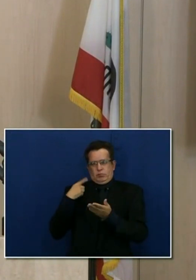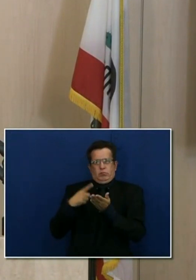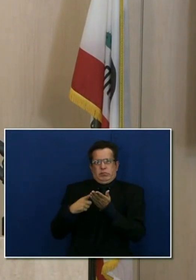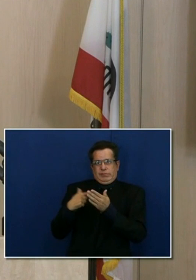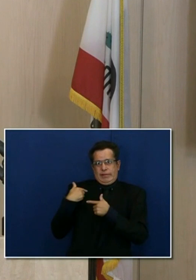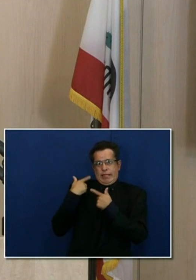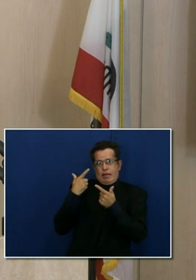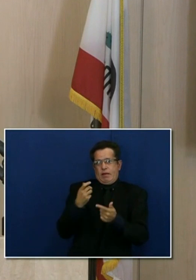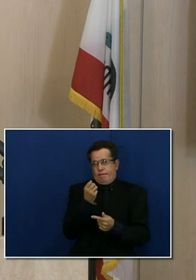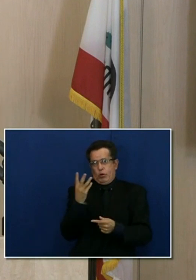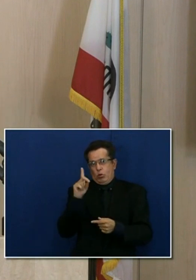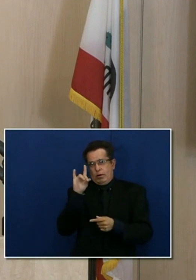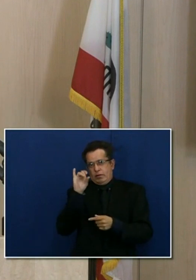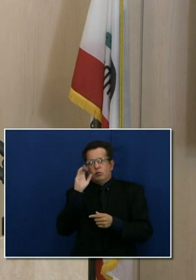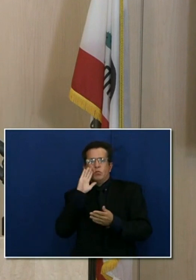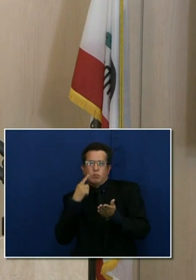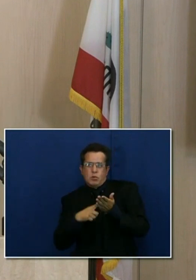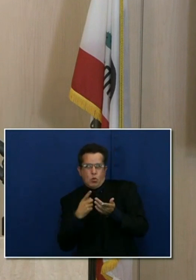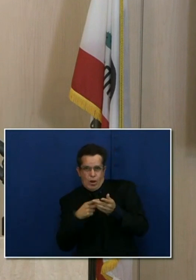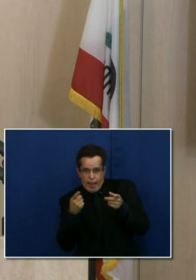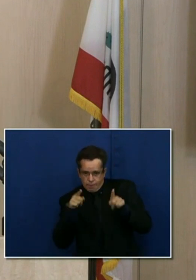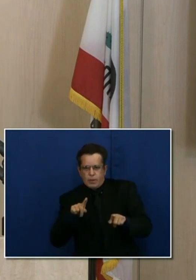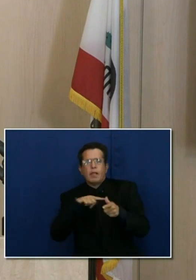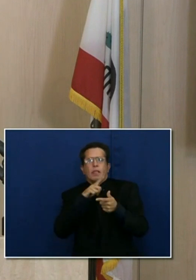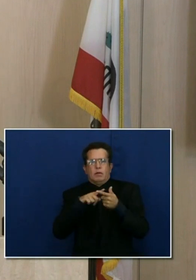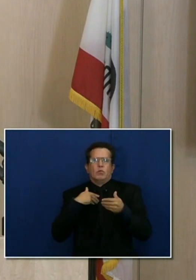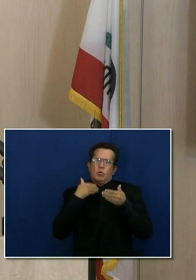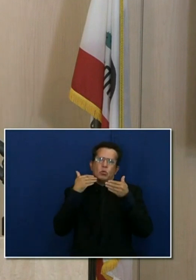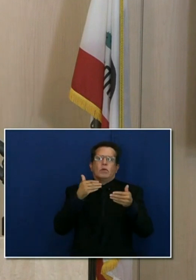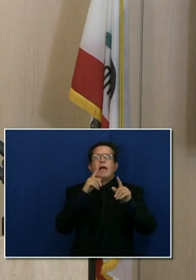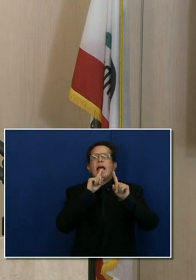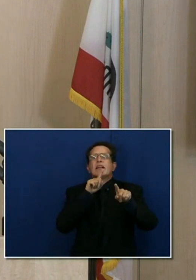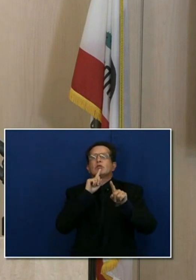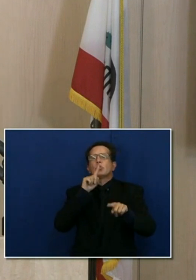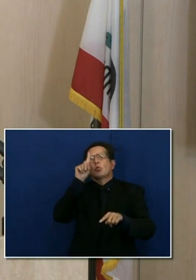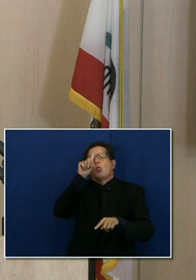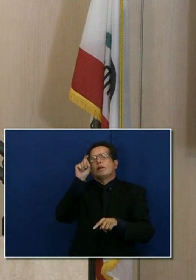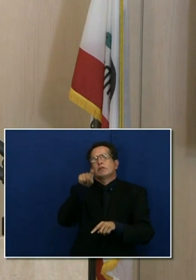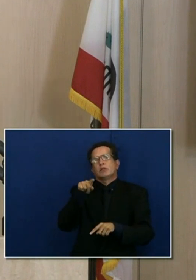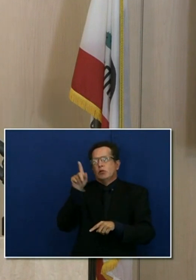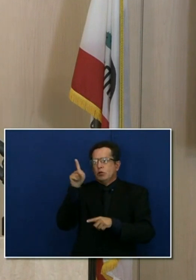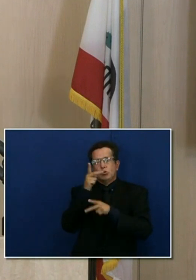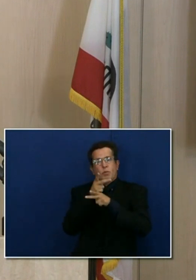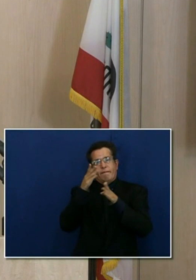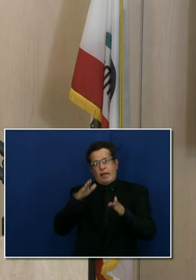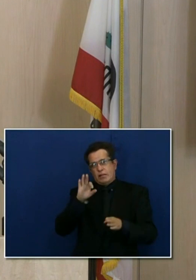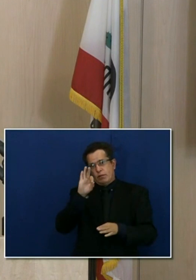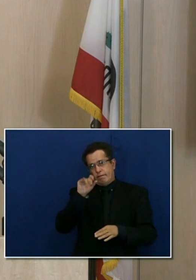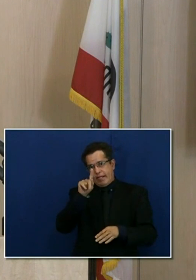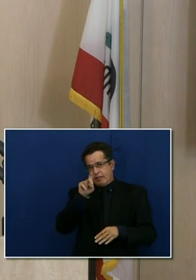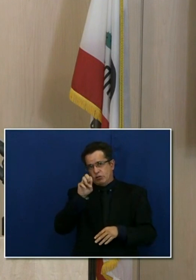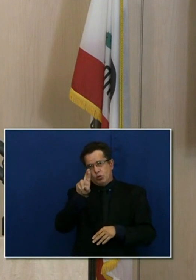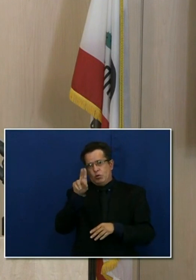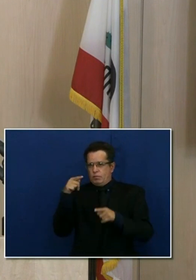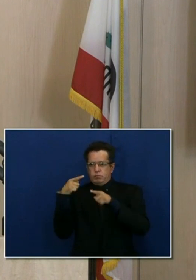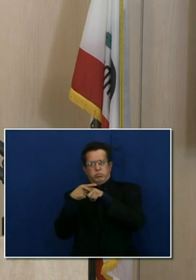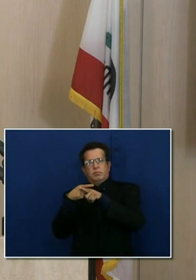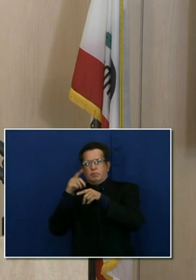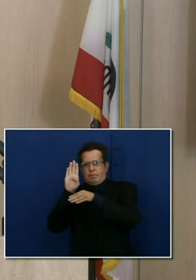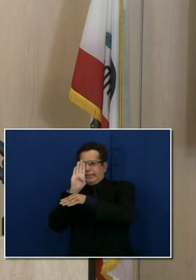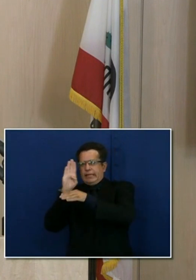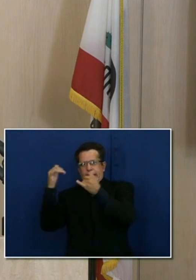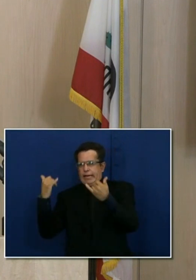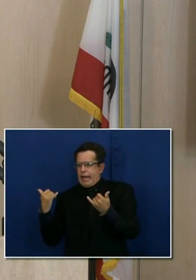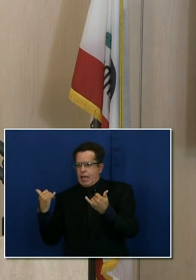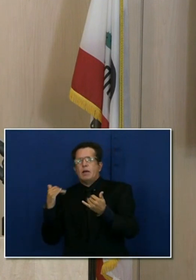couple of days, and then we'll go straight to the questions. Supervisor Fletcher had a scheduling conflict today and cannot be with us, but he will be with